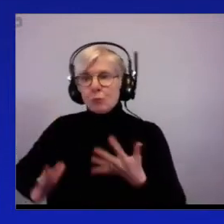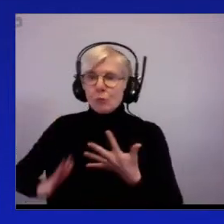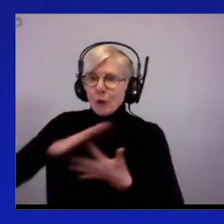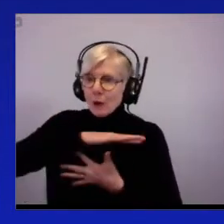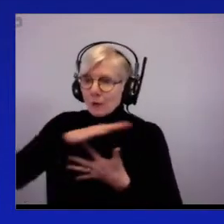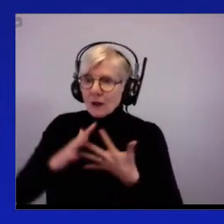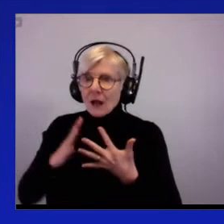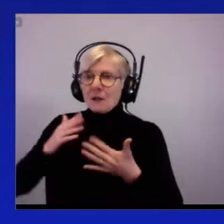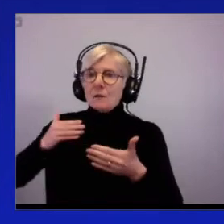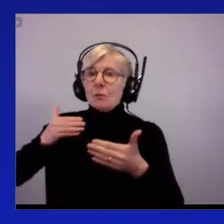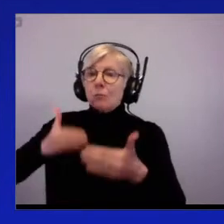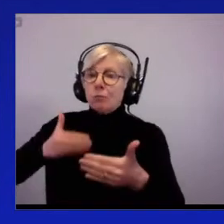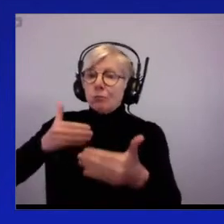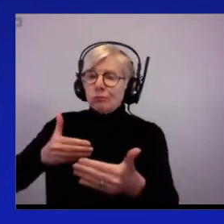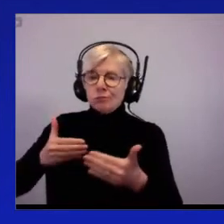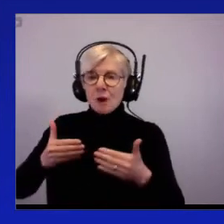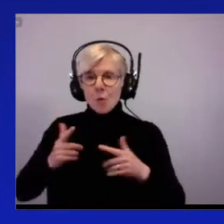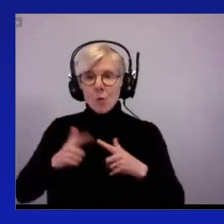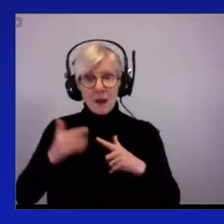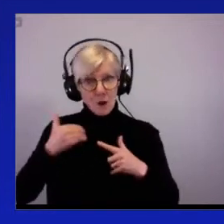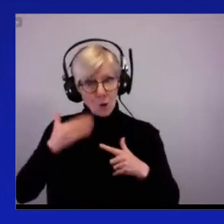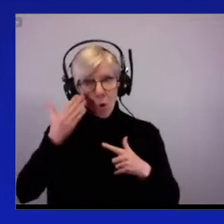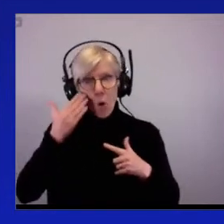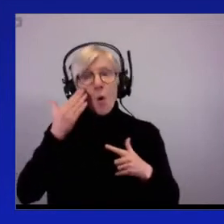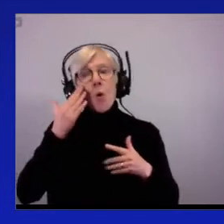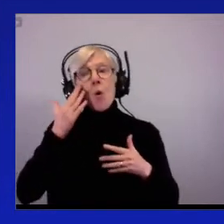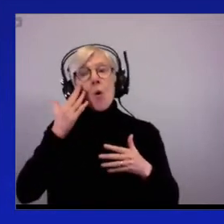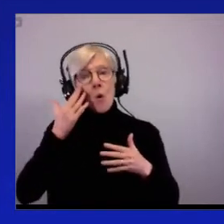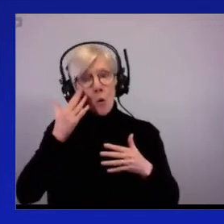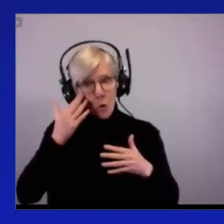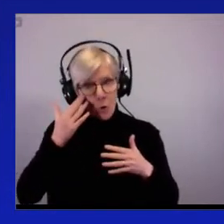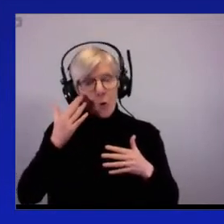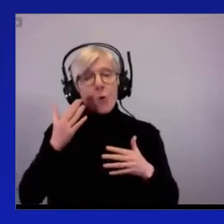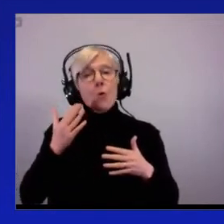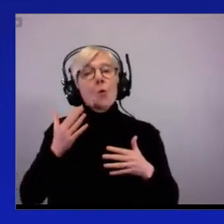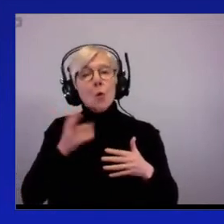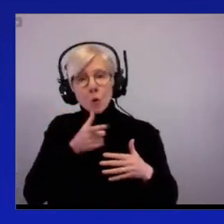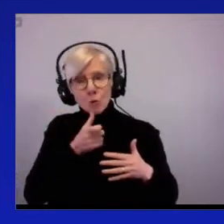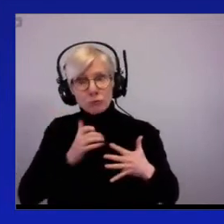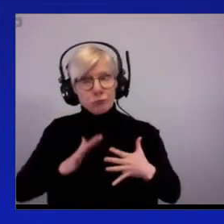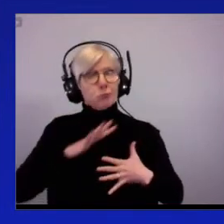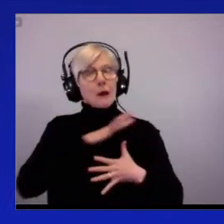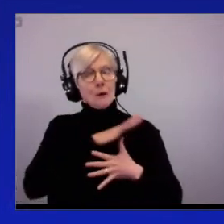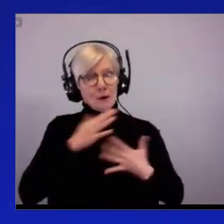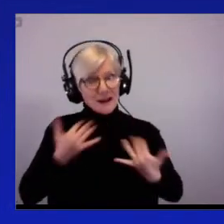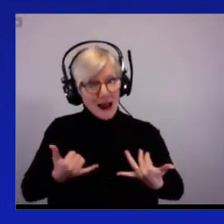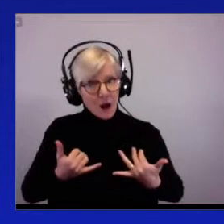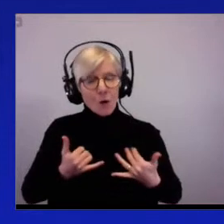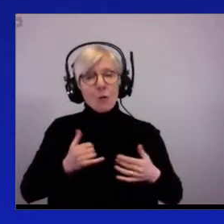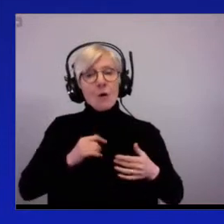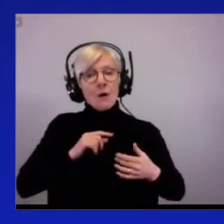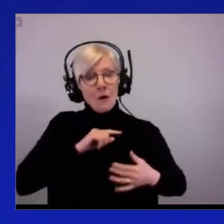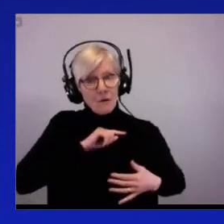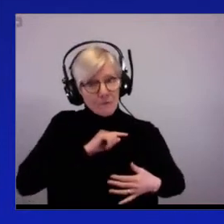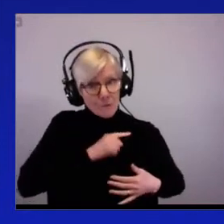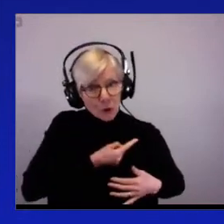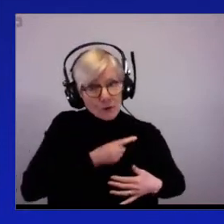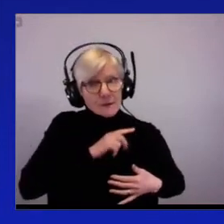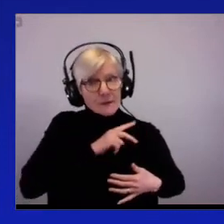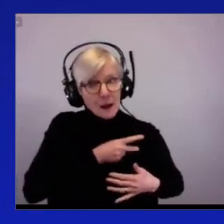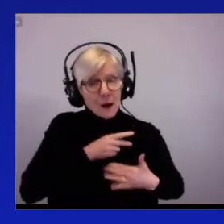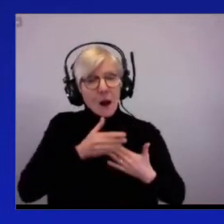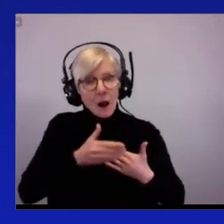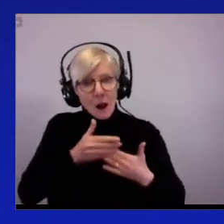time. So we have the broad outline that Mr. Demonte presented for sequencing the vaccine.